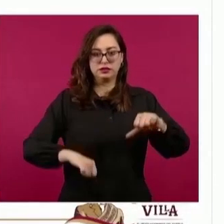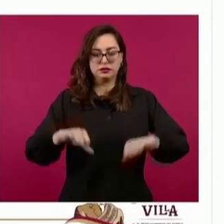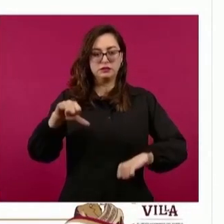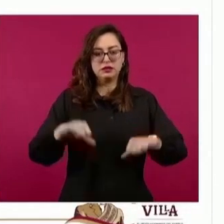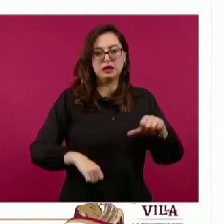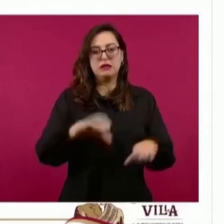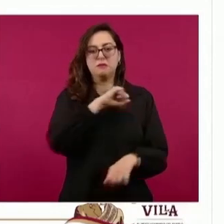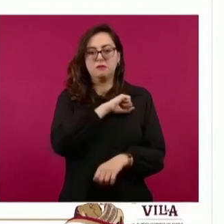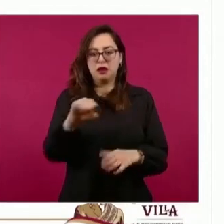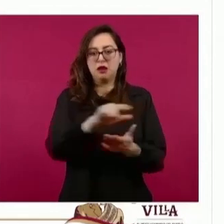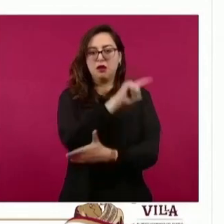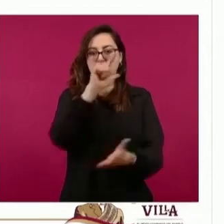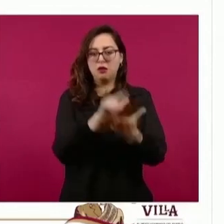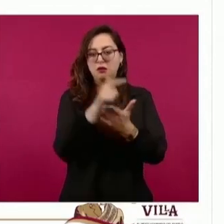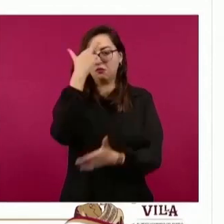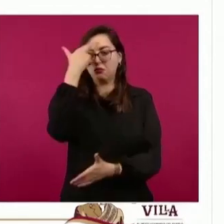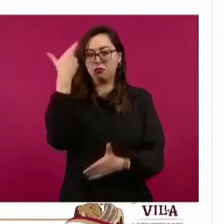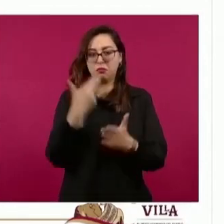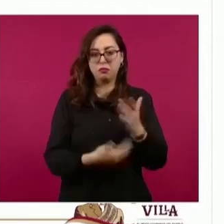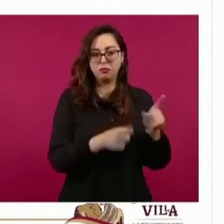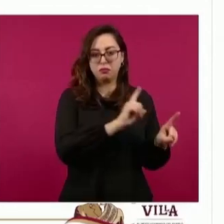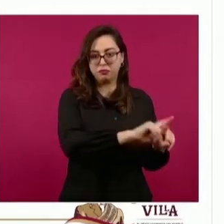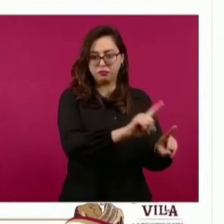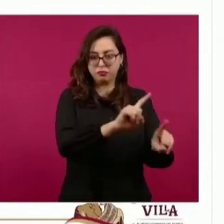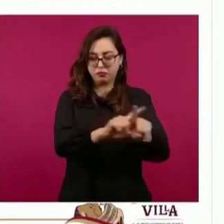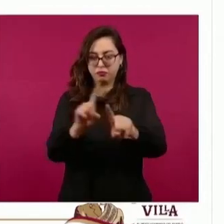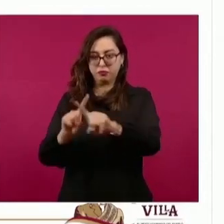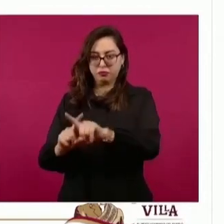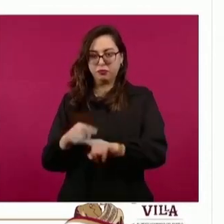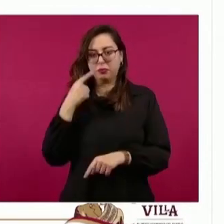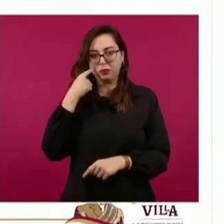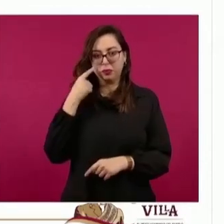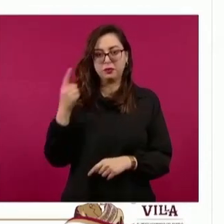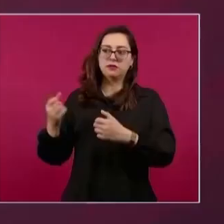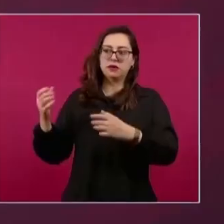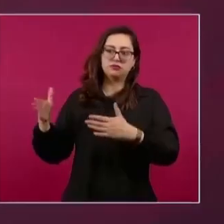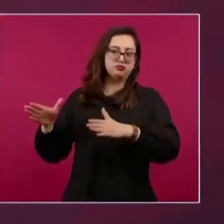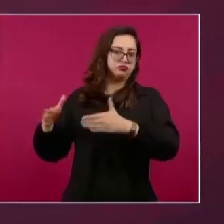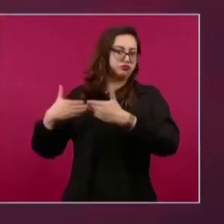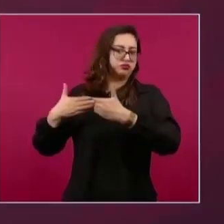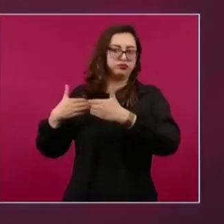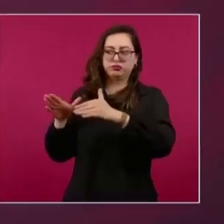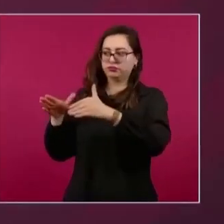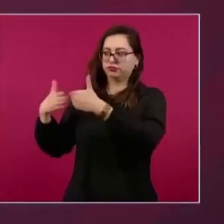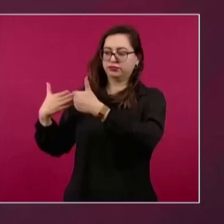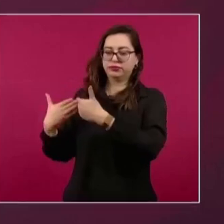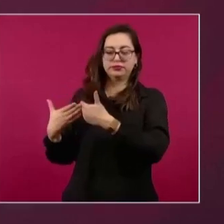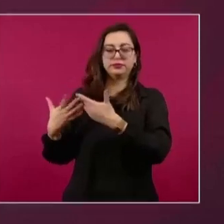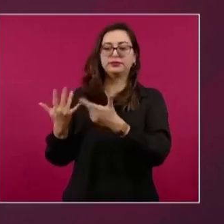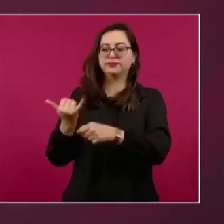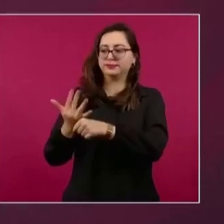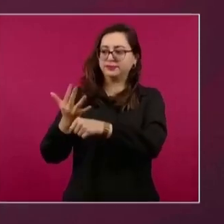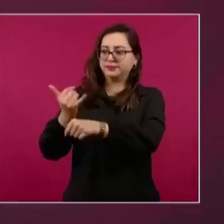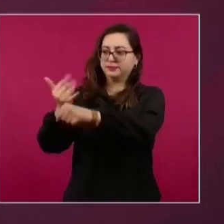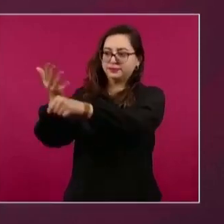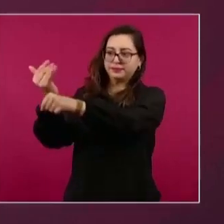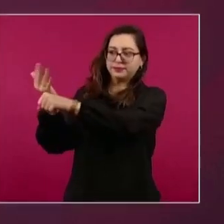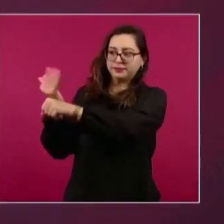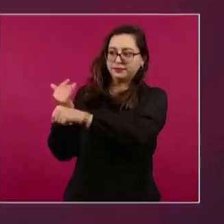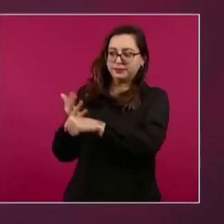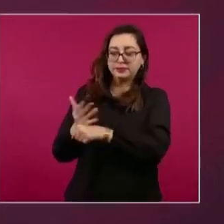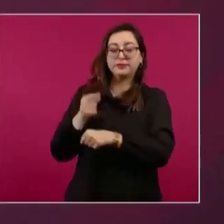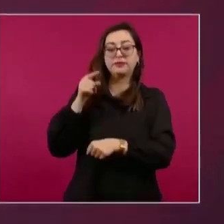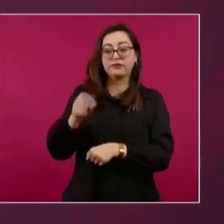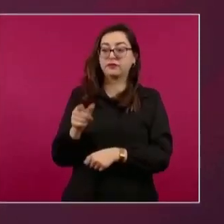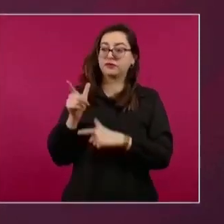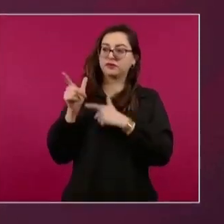the capital of Sinaloa. Mexican Foreign Minister Marcelo Ebrard said the extradition law establishes deadlines to provide evidence and proof